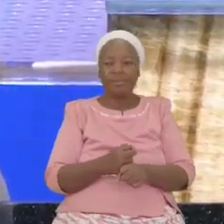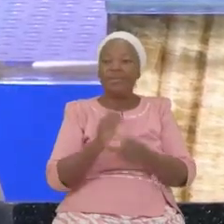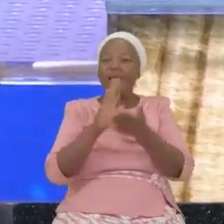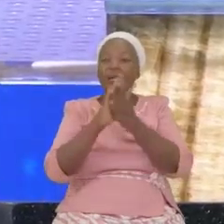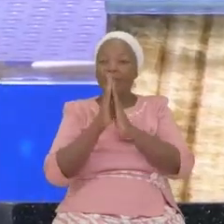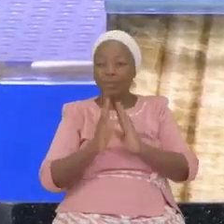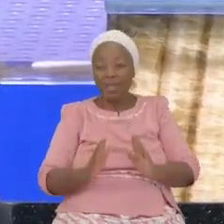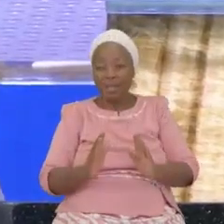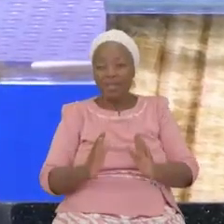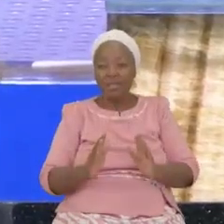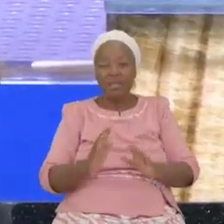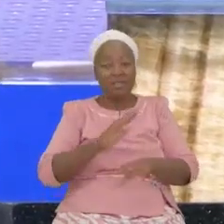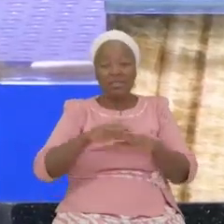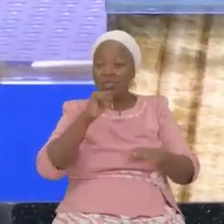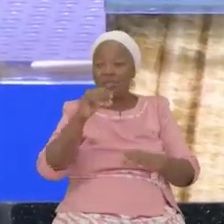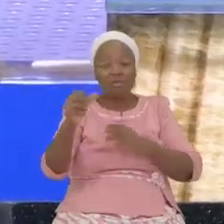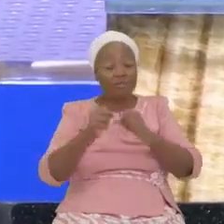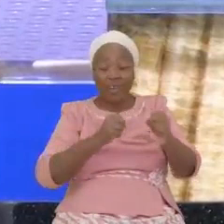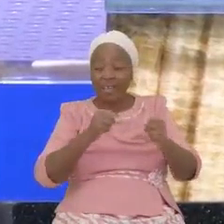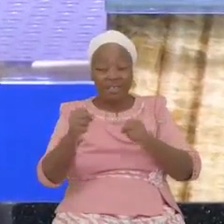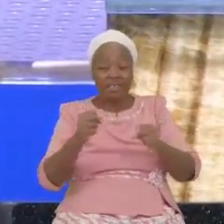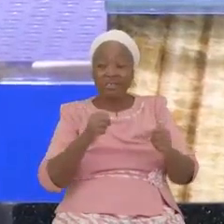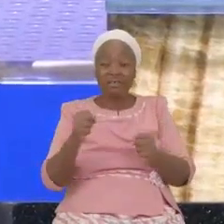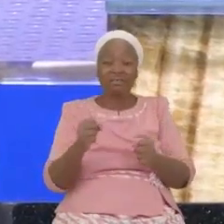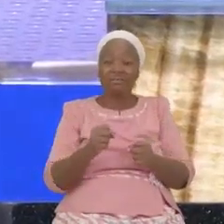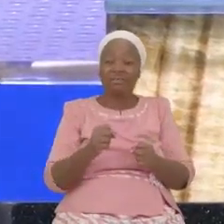Peace does not fight.